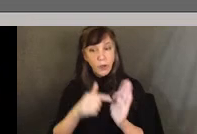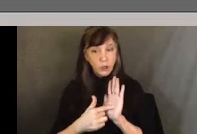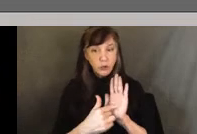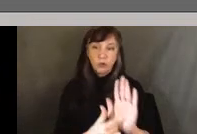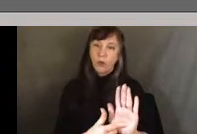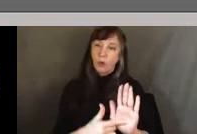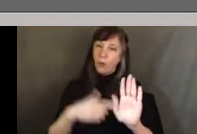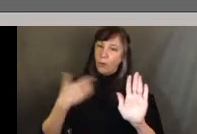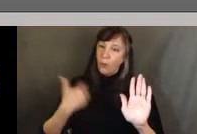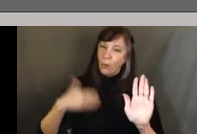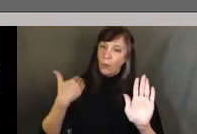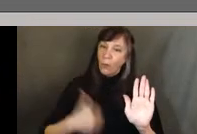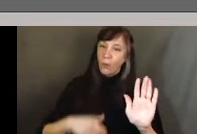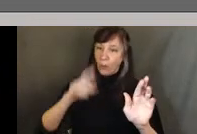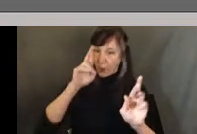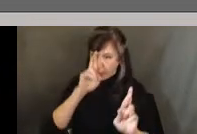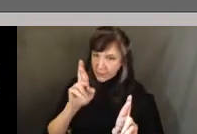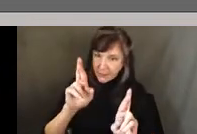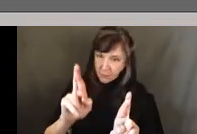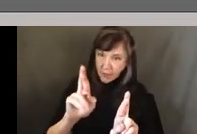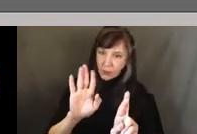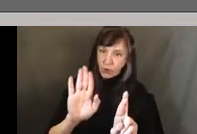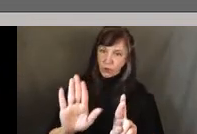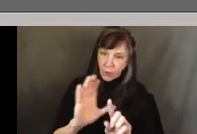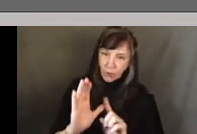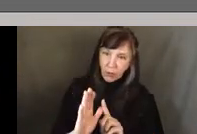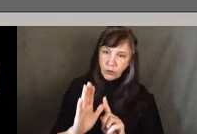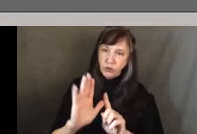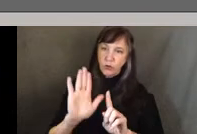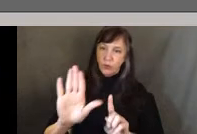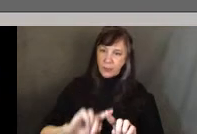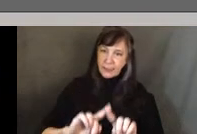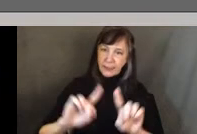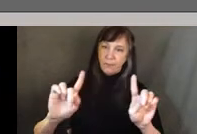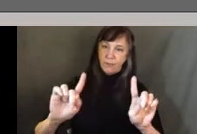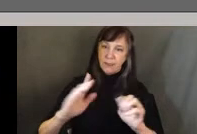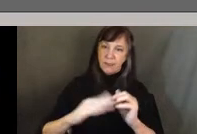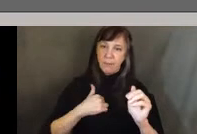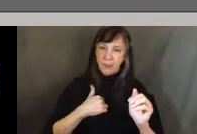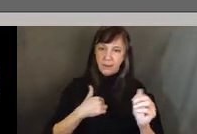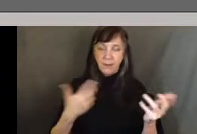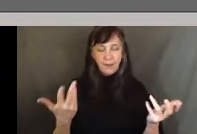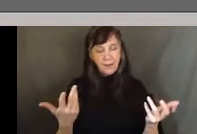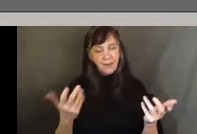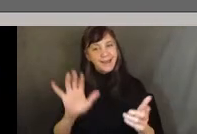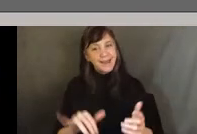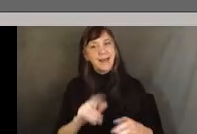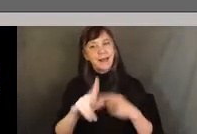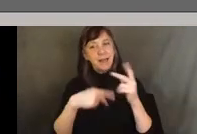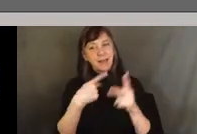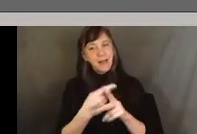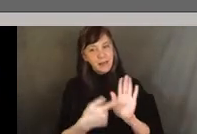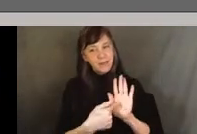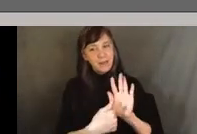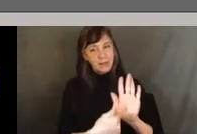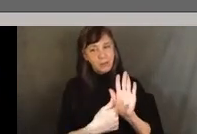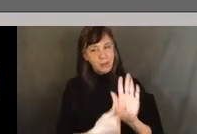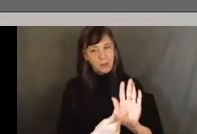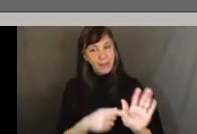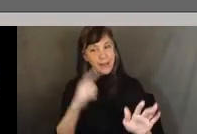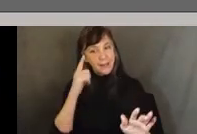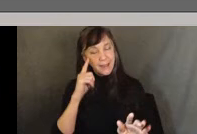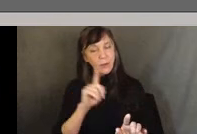sign of respecting that difference. And those are the types of demonstrations that I think